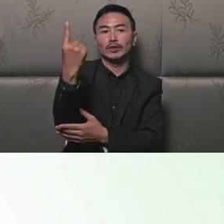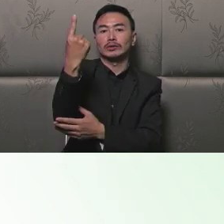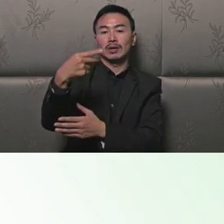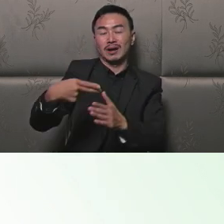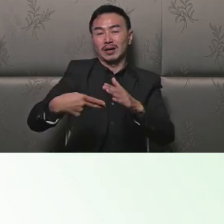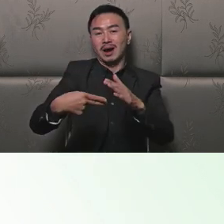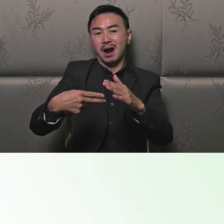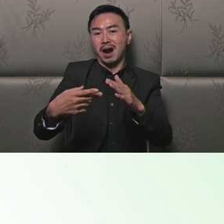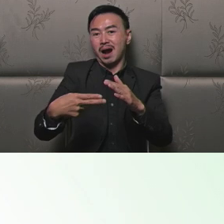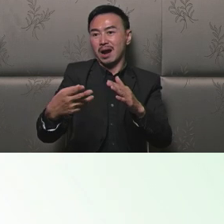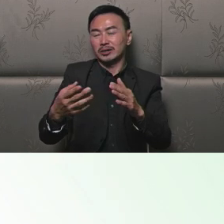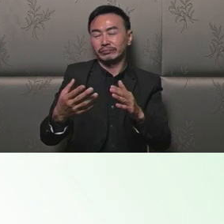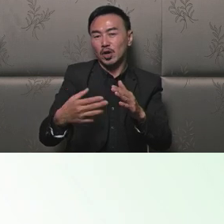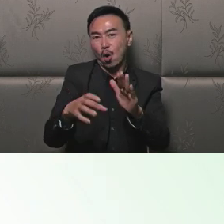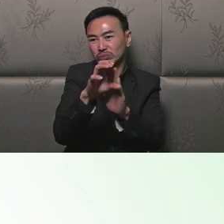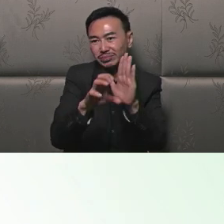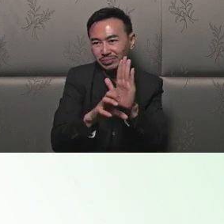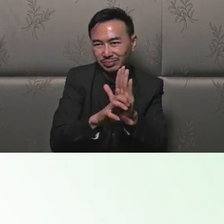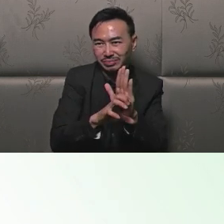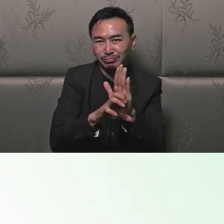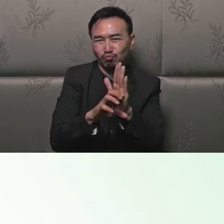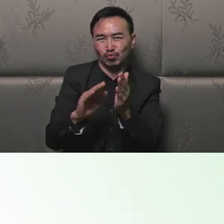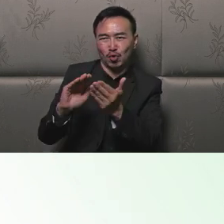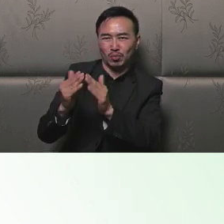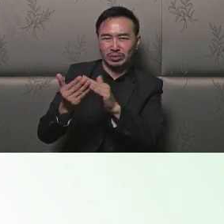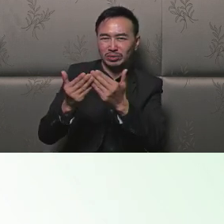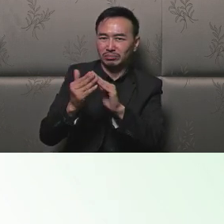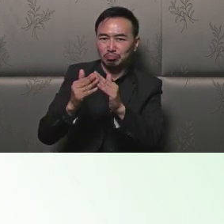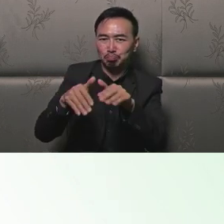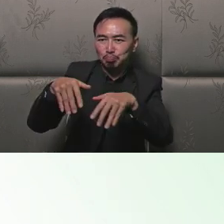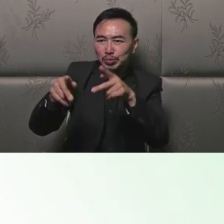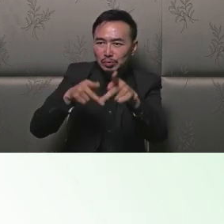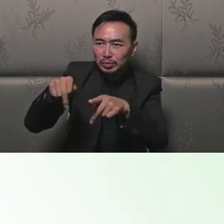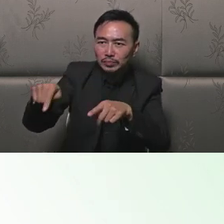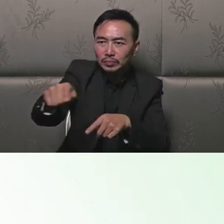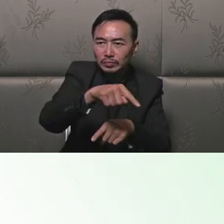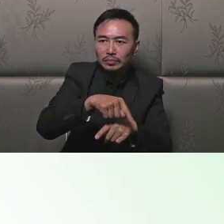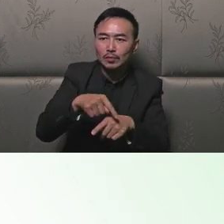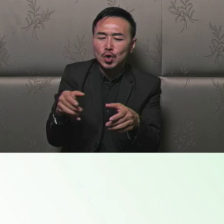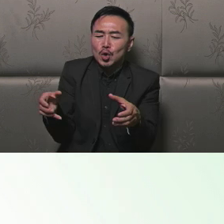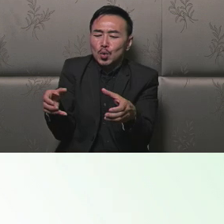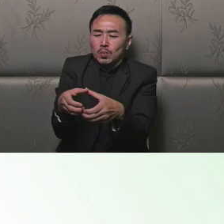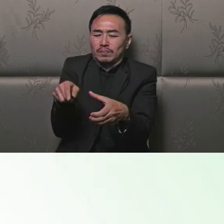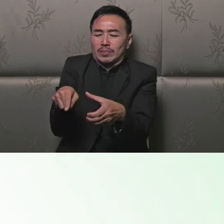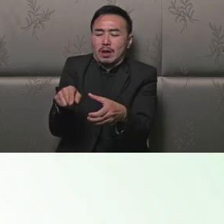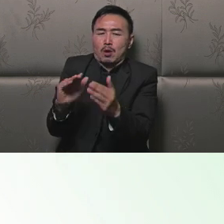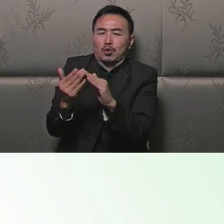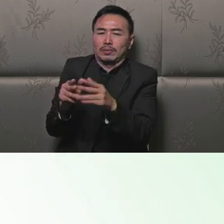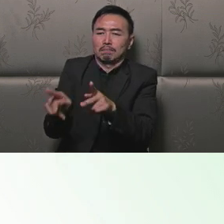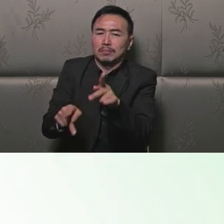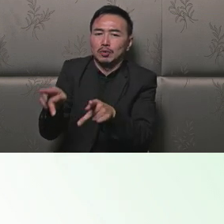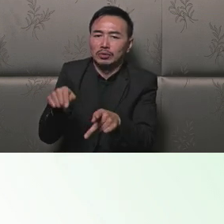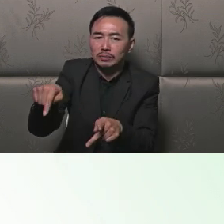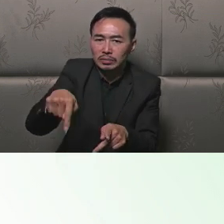is to model the Pasibo approach and encourage school heads and teachers in IP-Ed implementing schools to develop